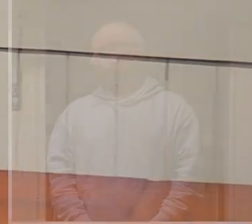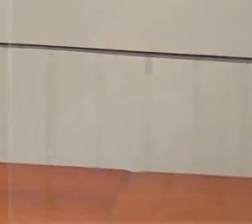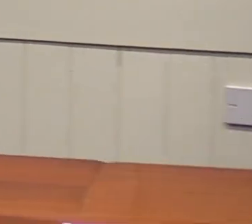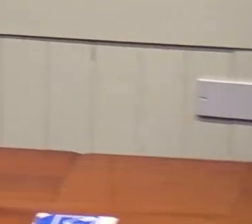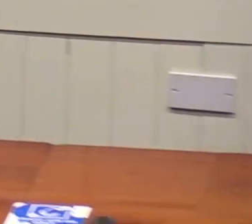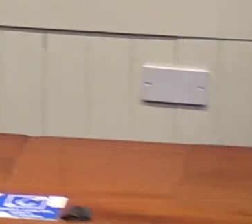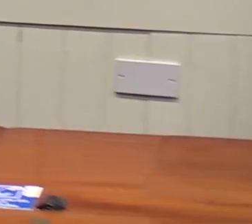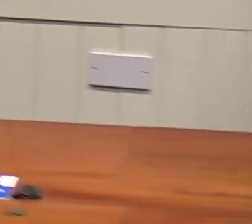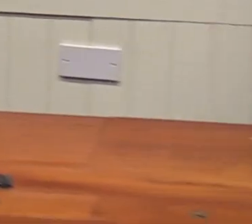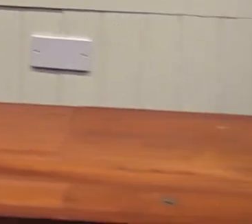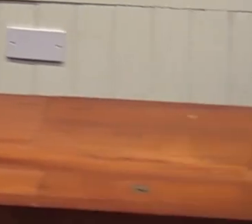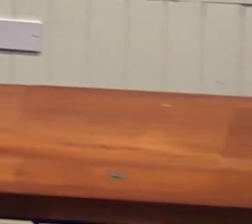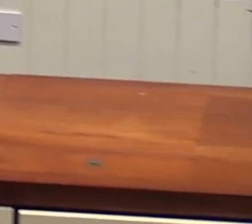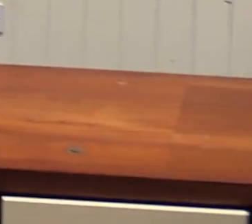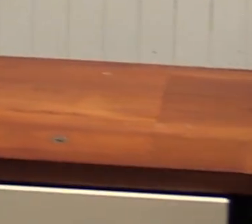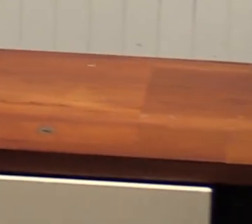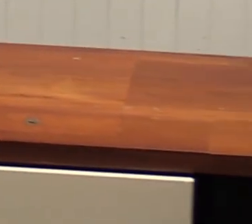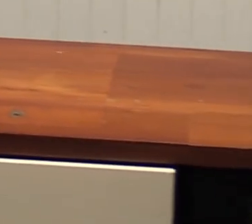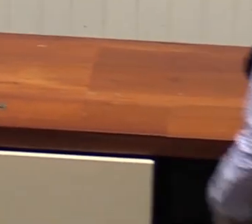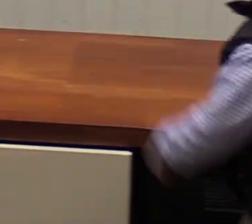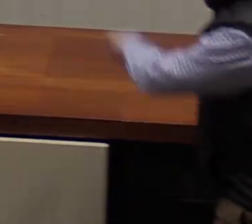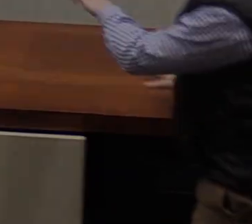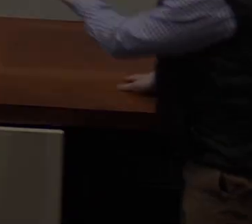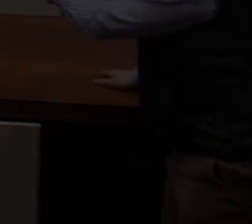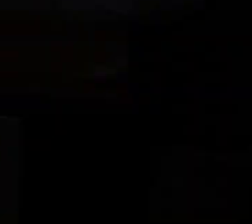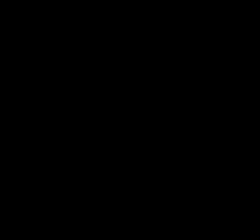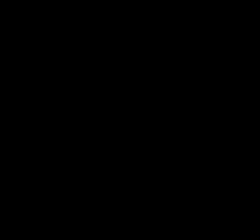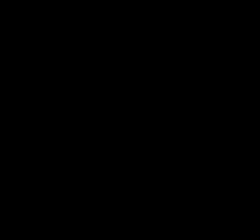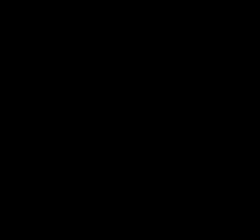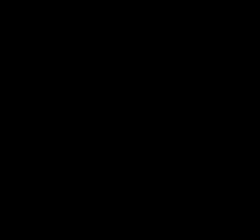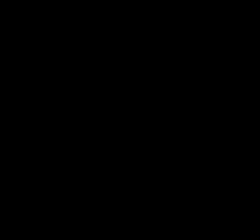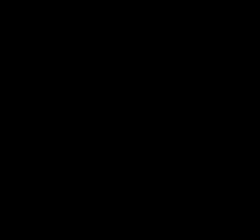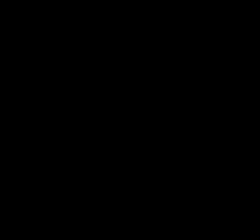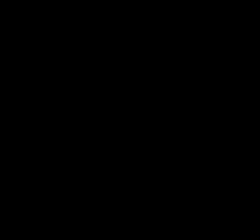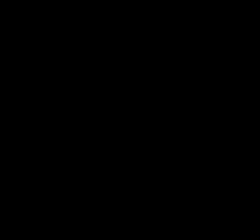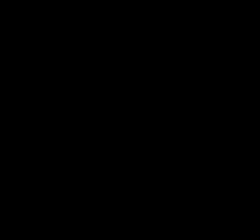Thank you, Jayadev. Excellent timing, by the way. Also.